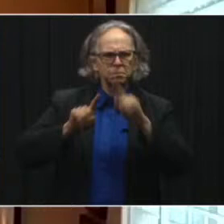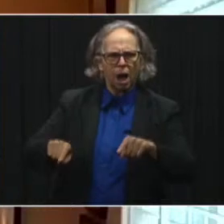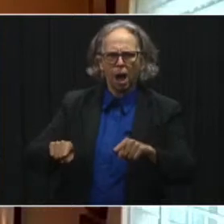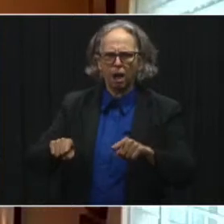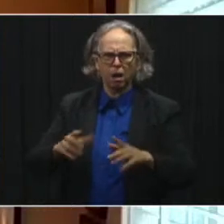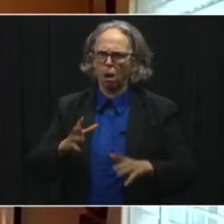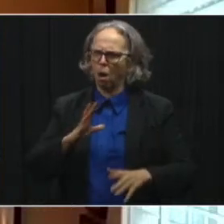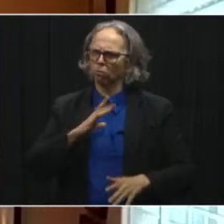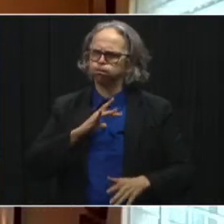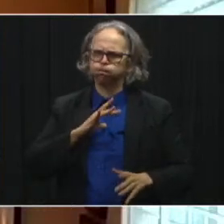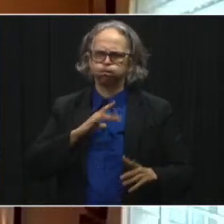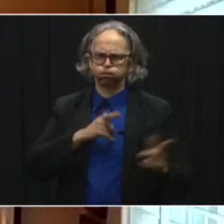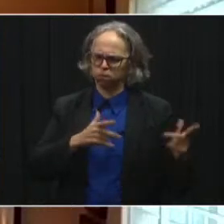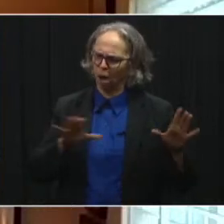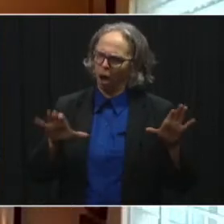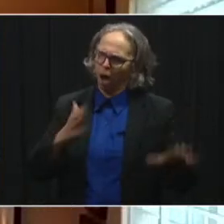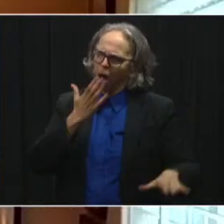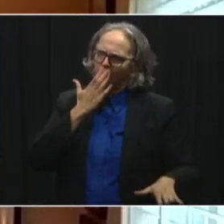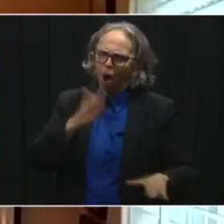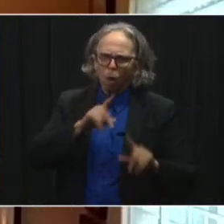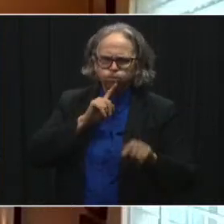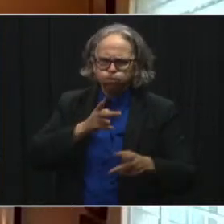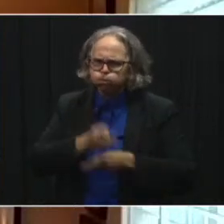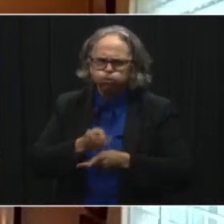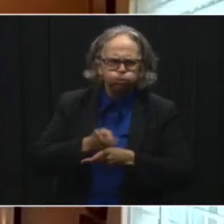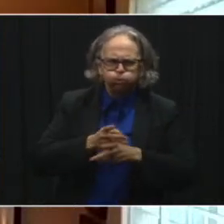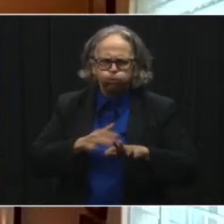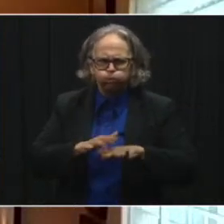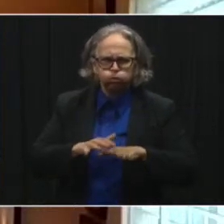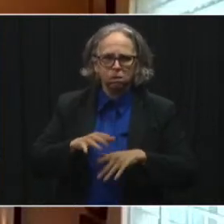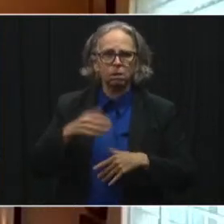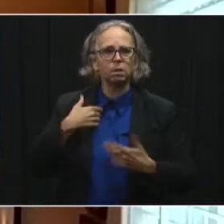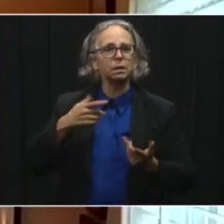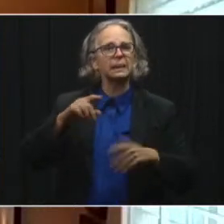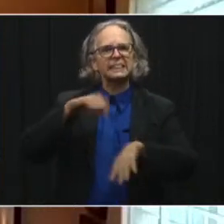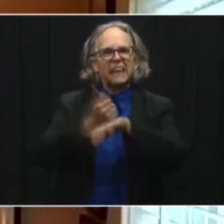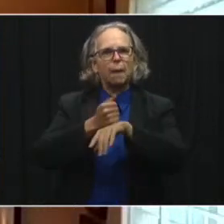our regional planning, our disaster planning, as well as our